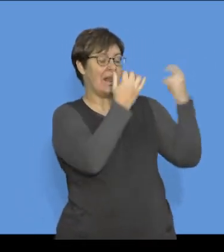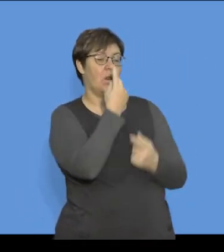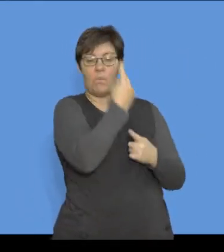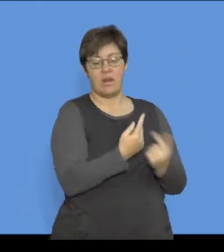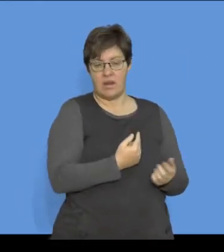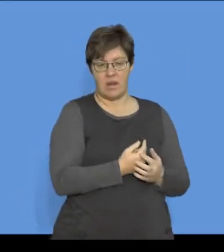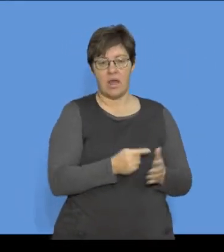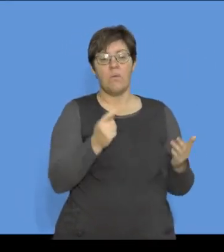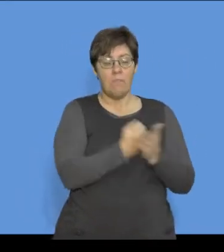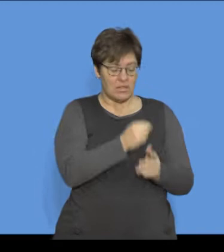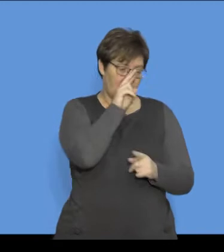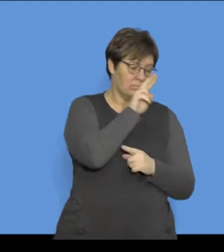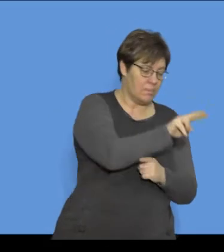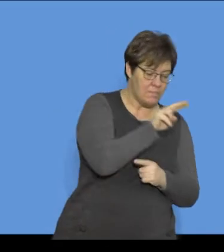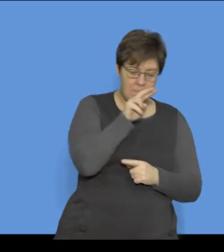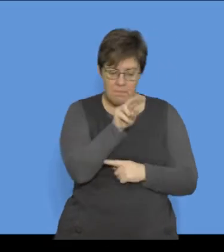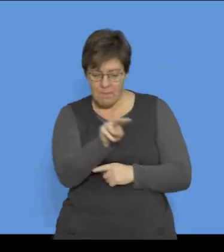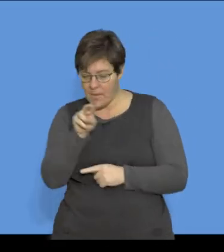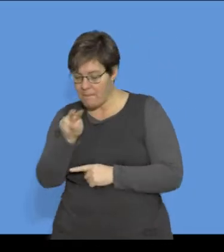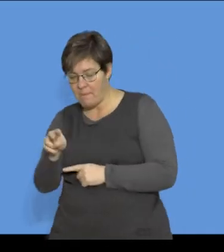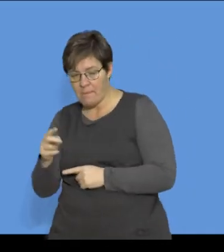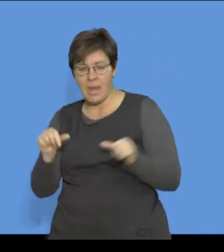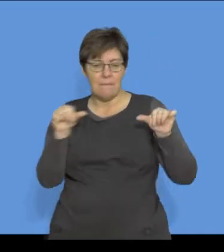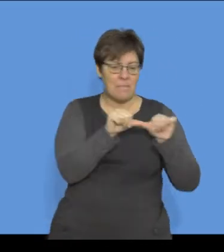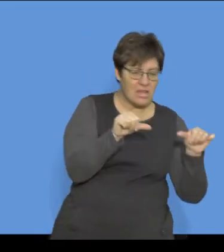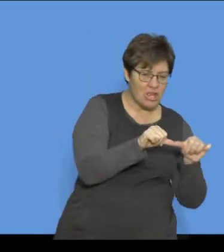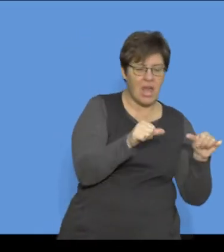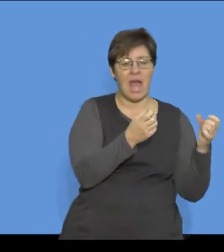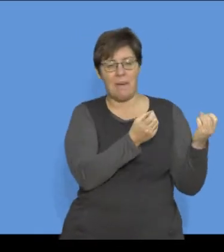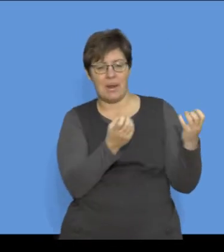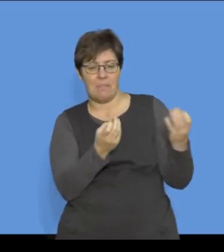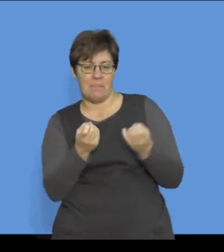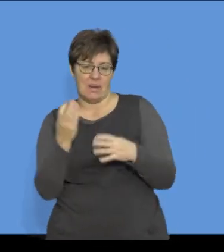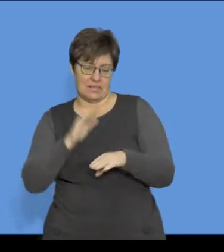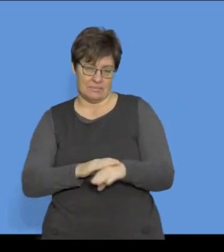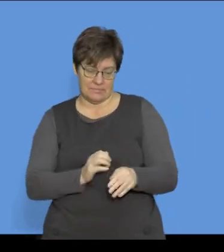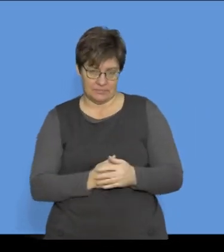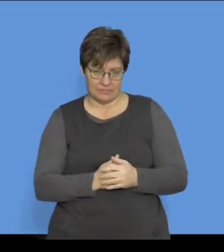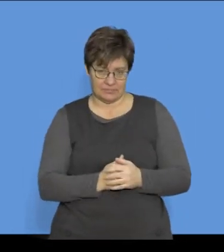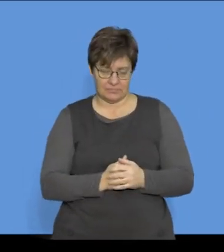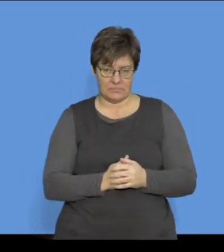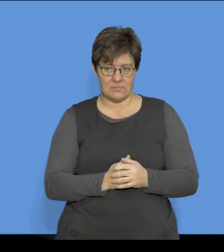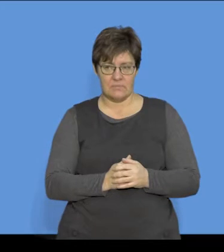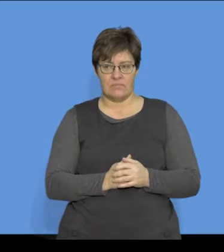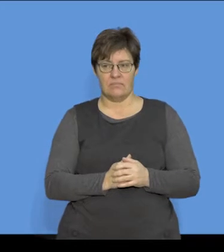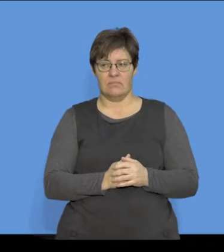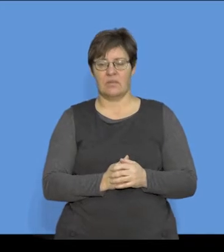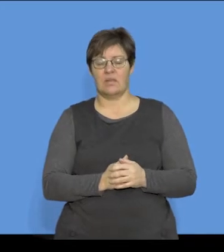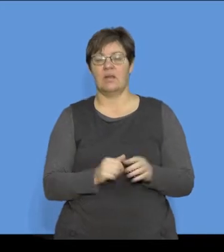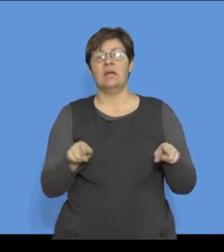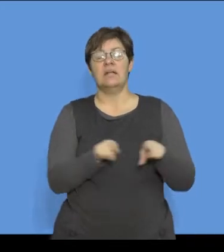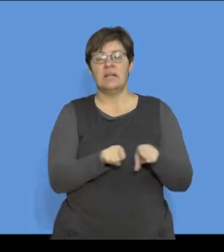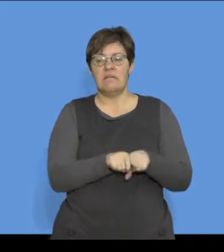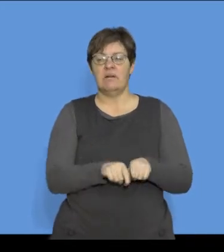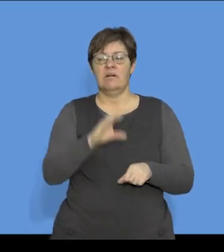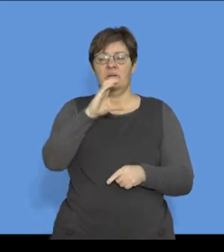No, you observe and you measure number of times. And then also we have a conjuncture.